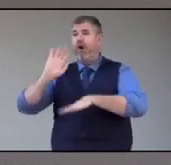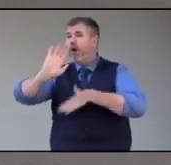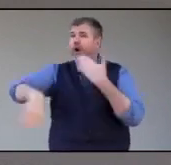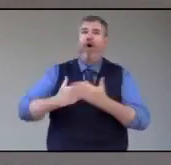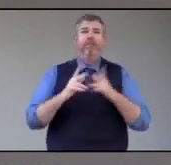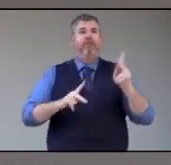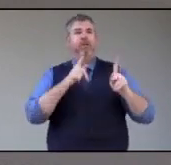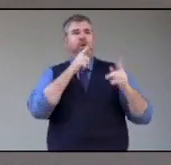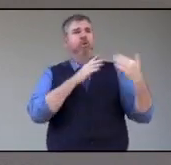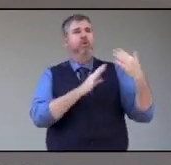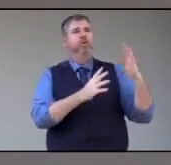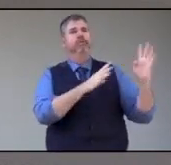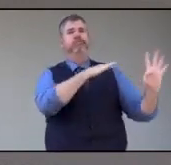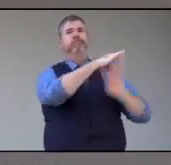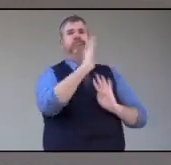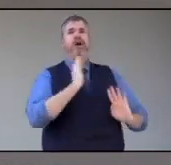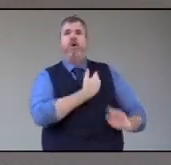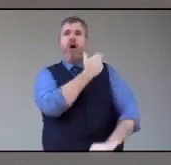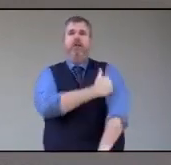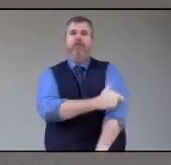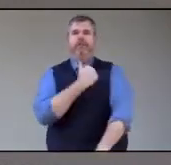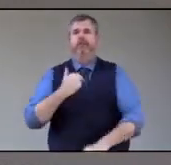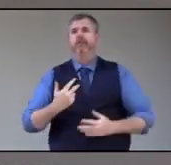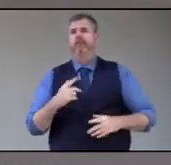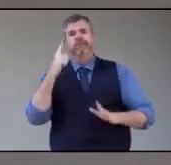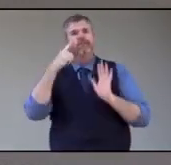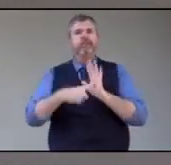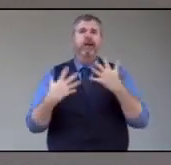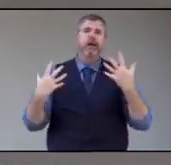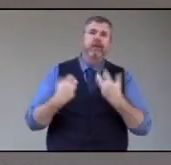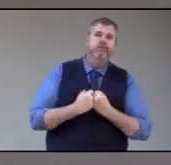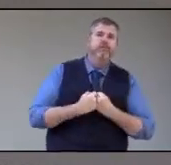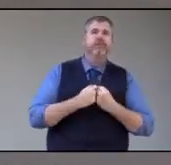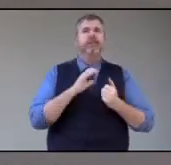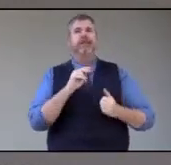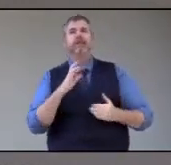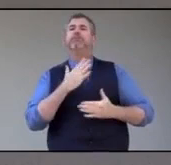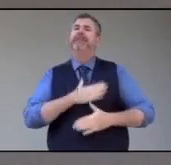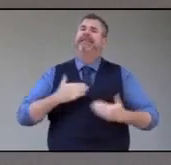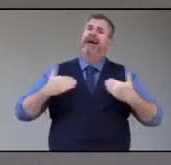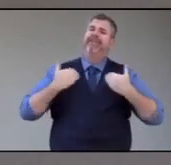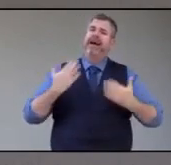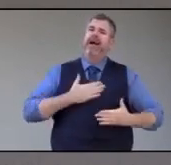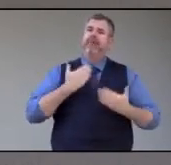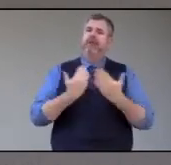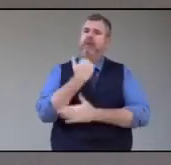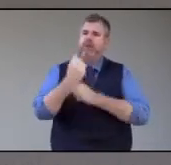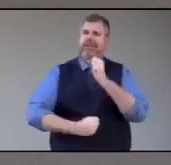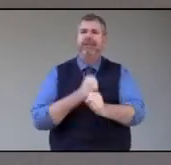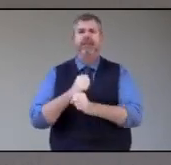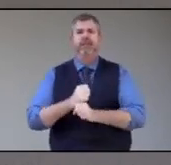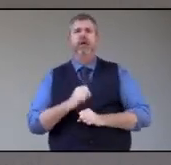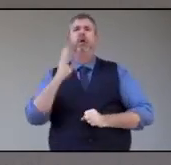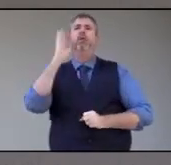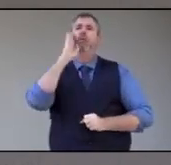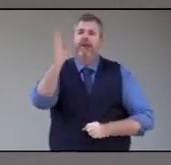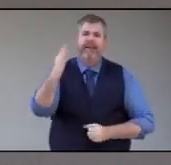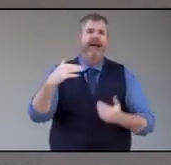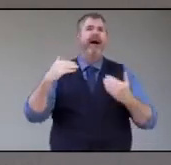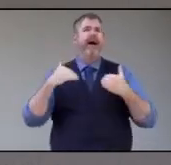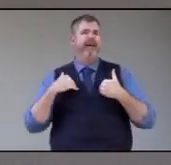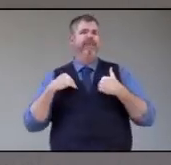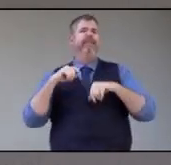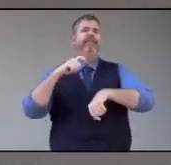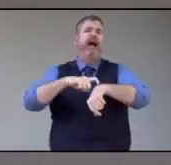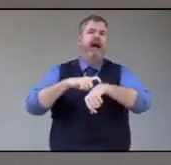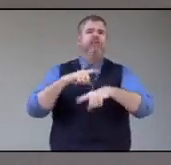Year. There will be time to celebrate. There will be time to gather. It's not now. And as Dr. Marty